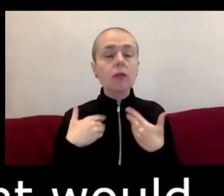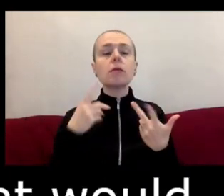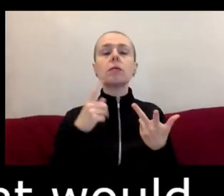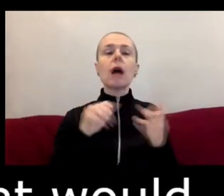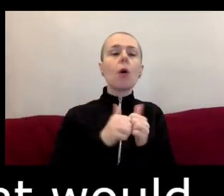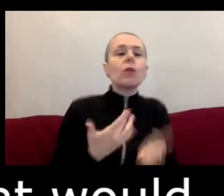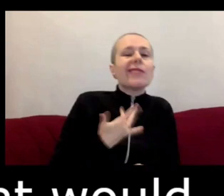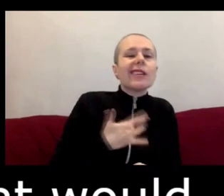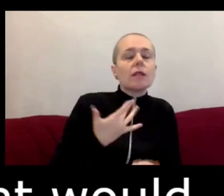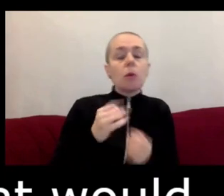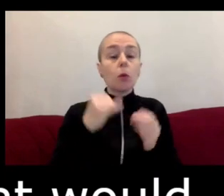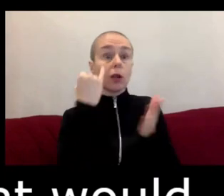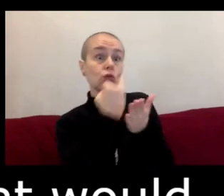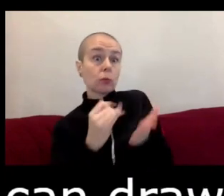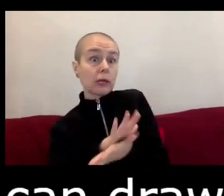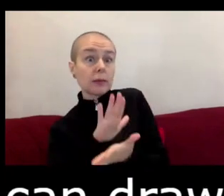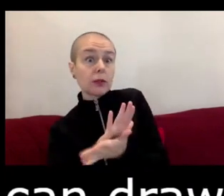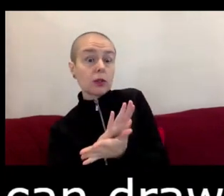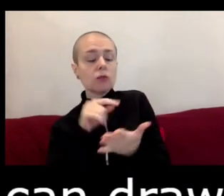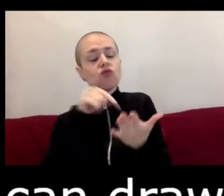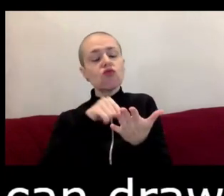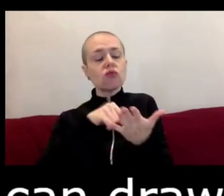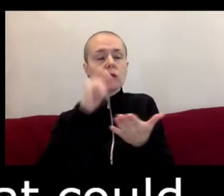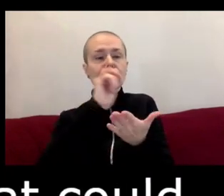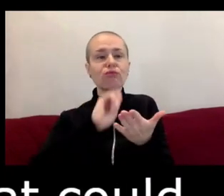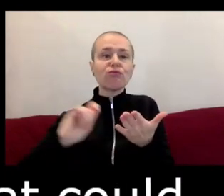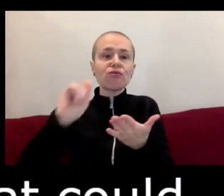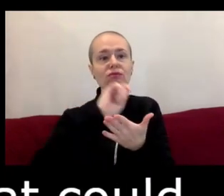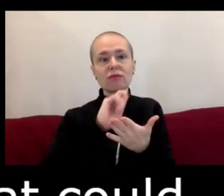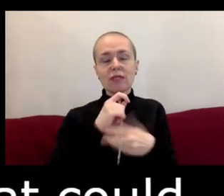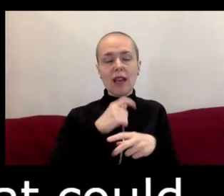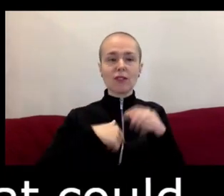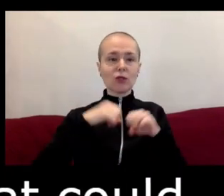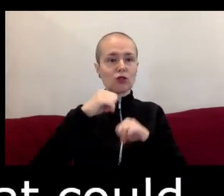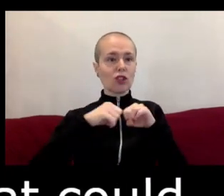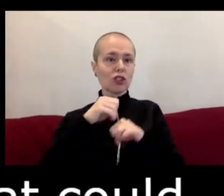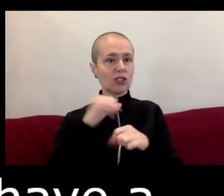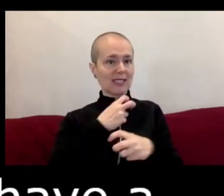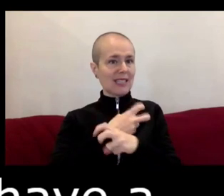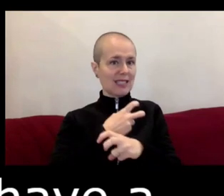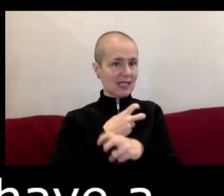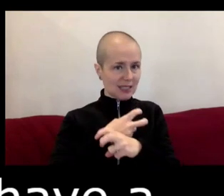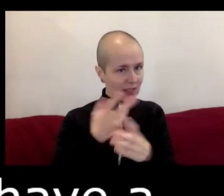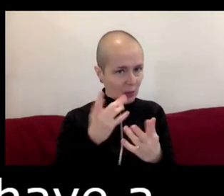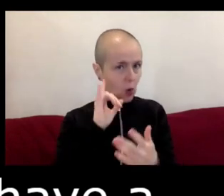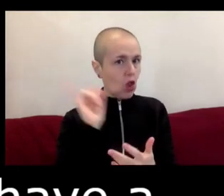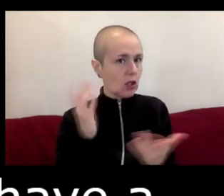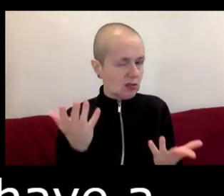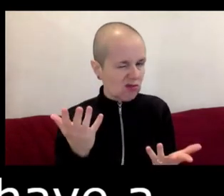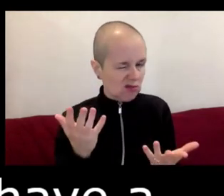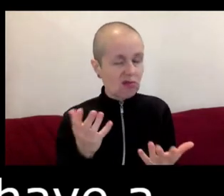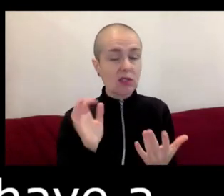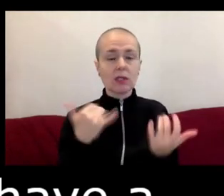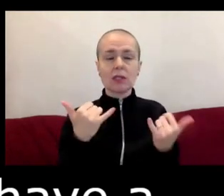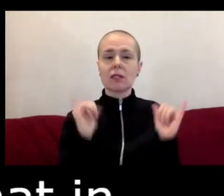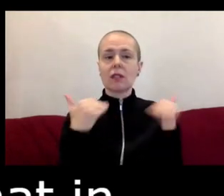draw an animal or creature that could look like this when they have a skeleton structure like that in their body. So there are actually still